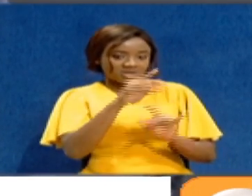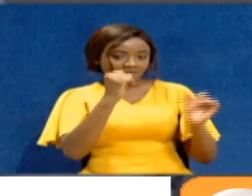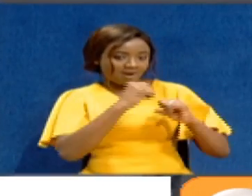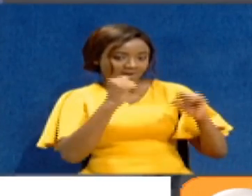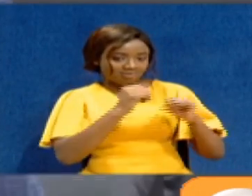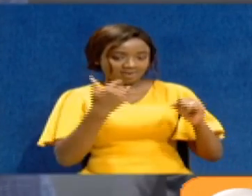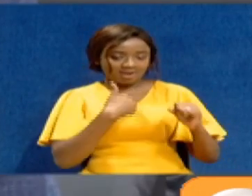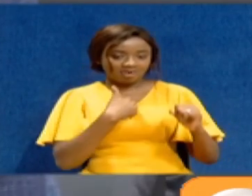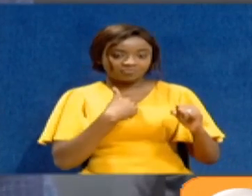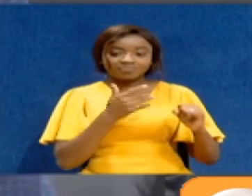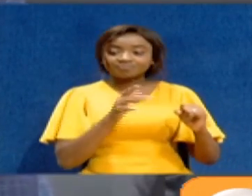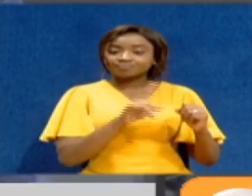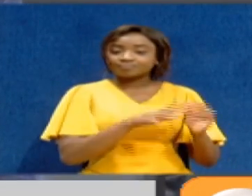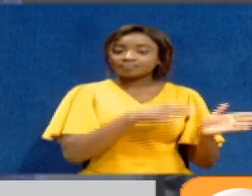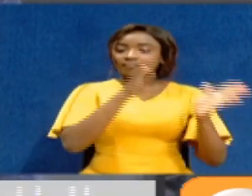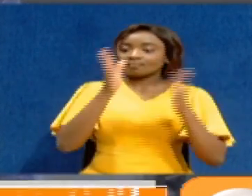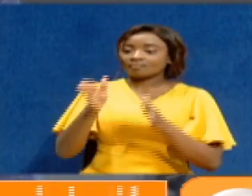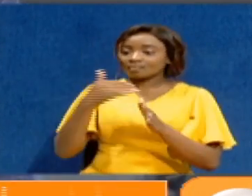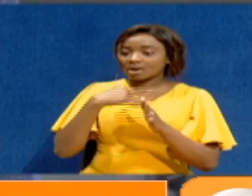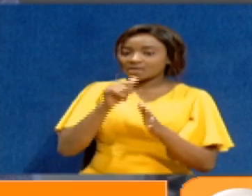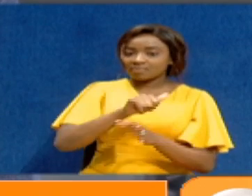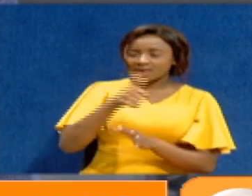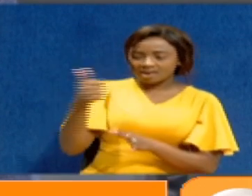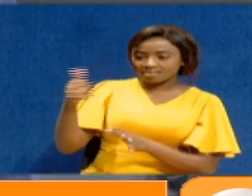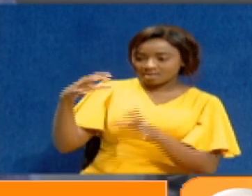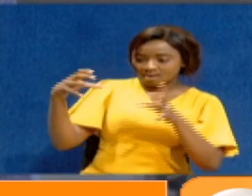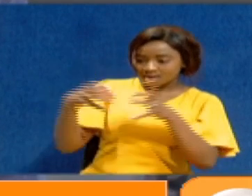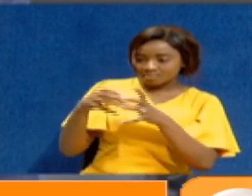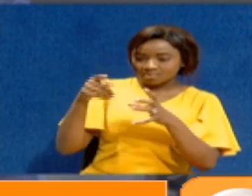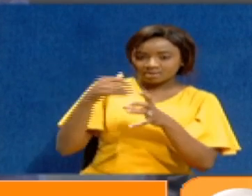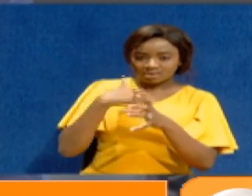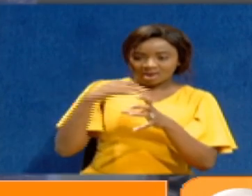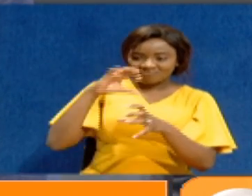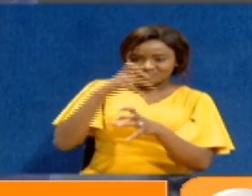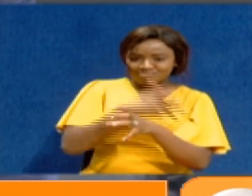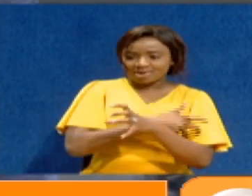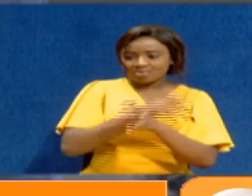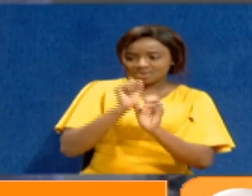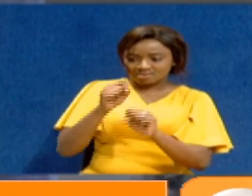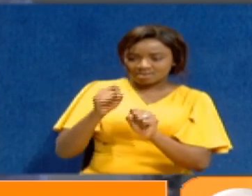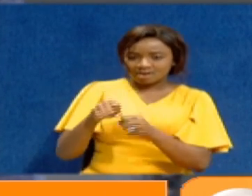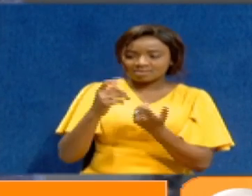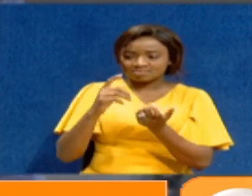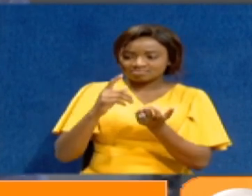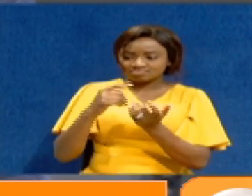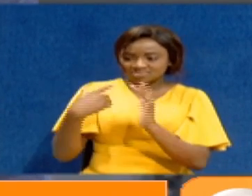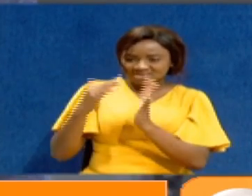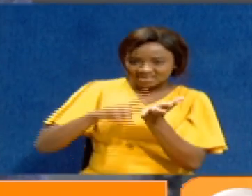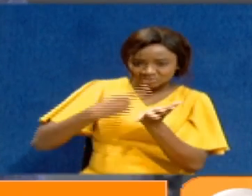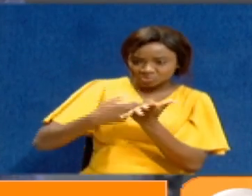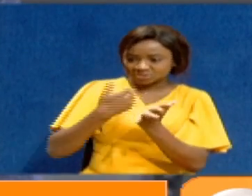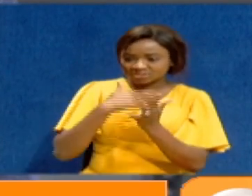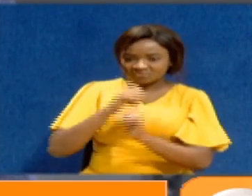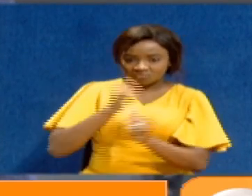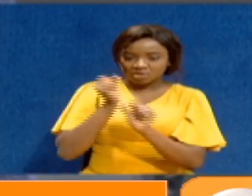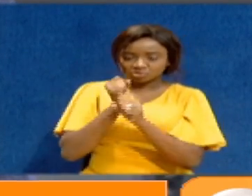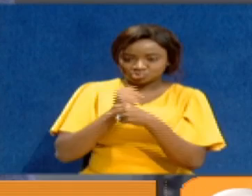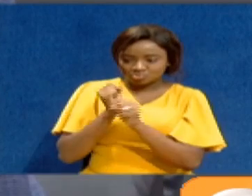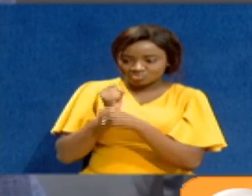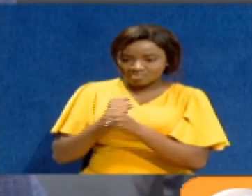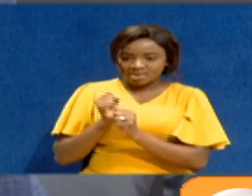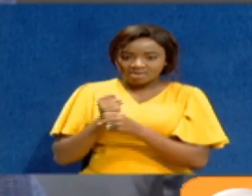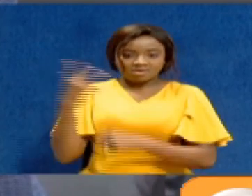company that is capable of this technique, just as Moderna and Pfizer have been